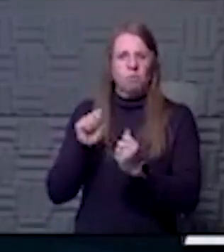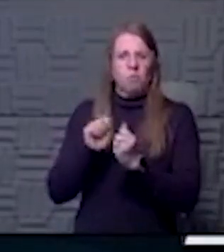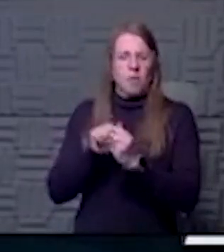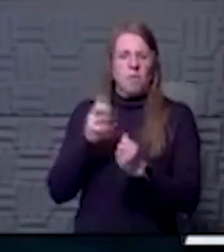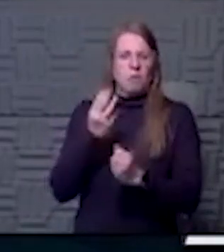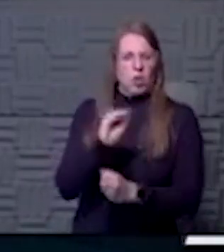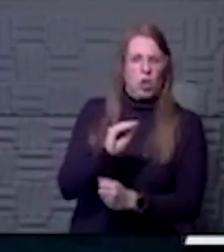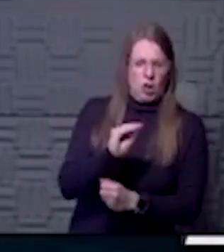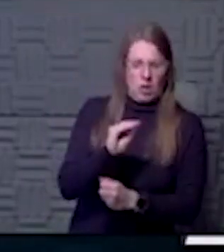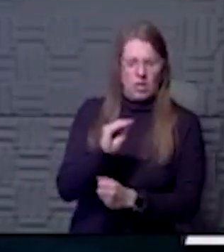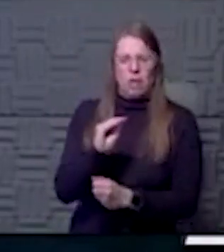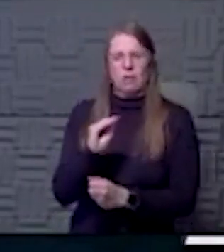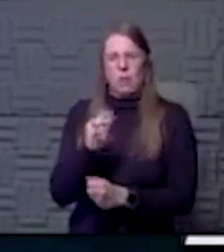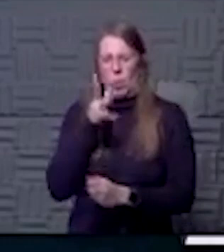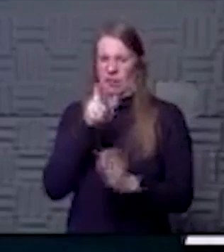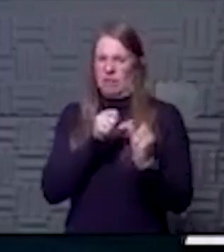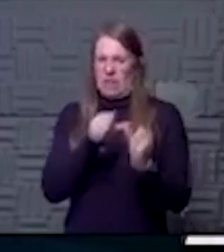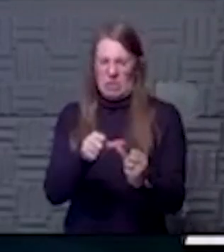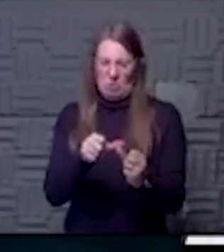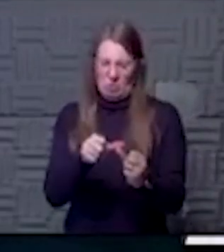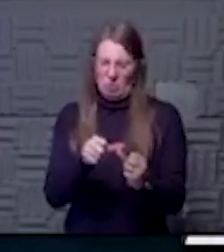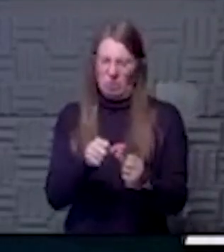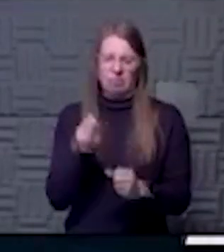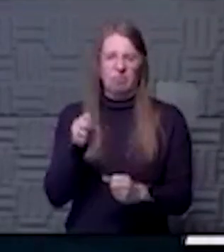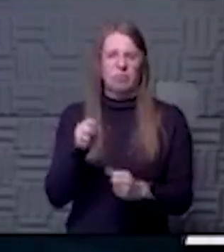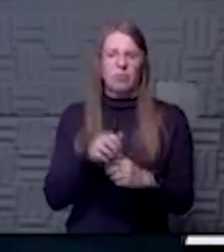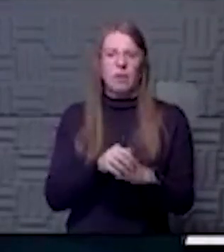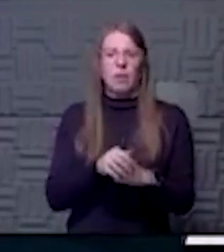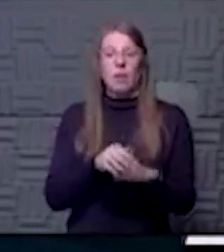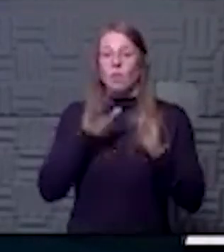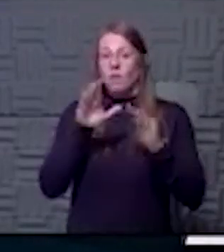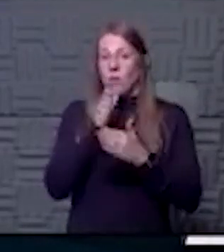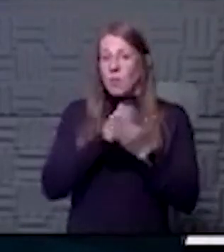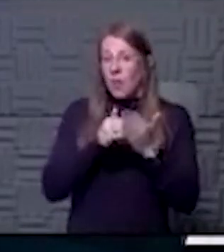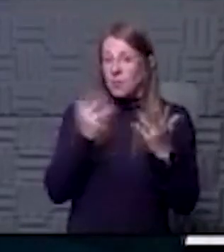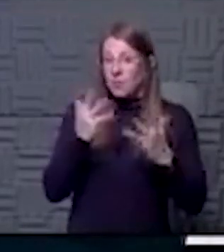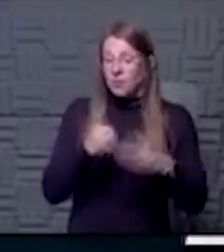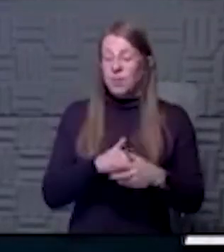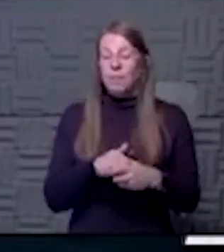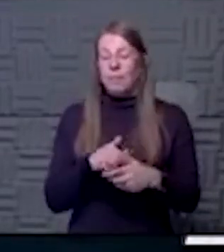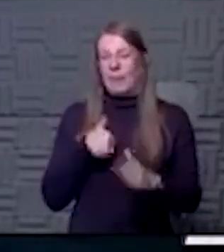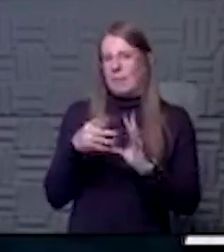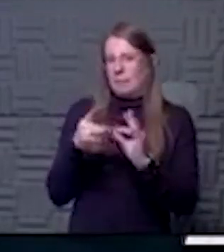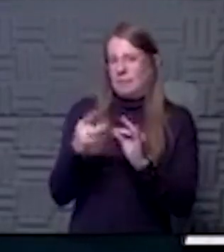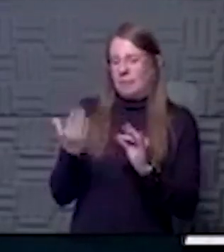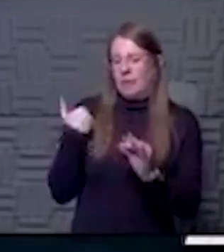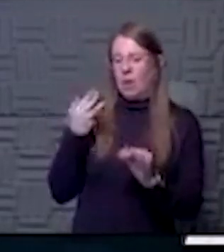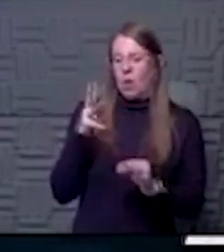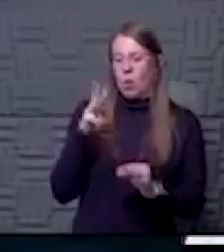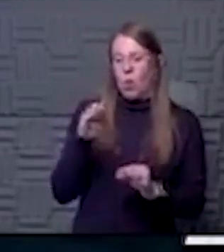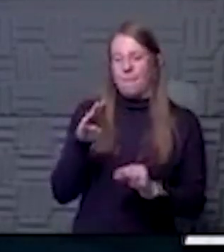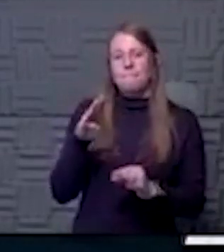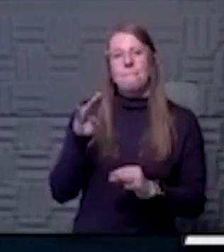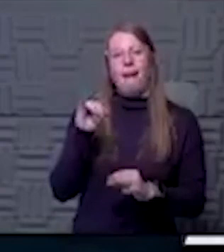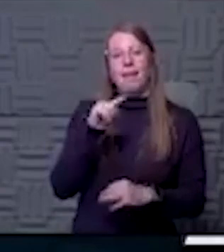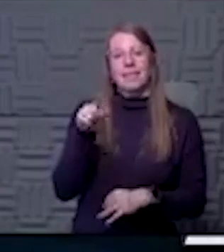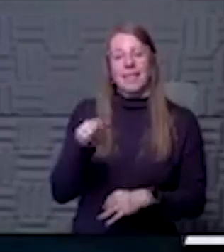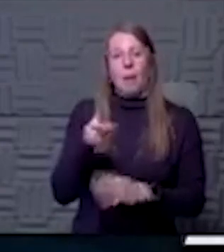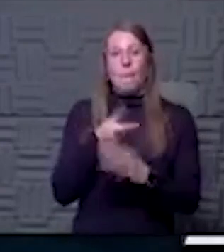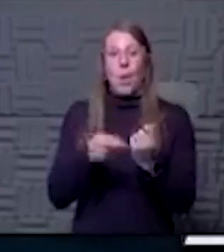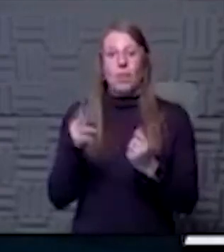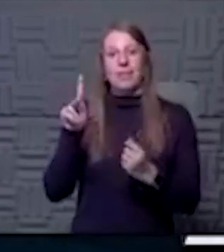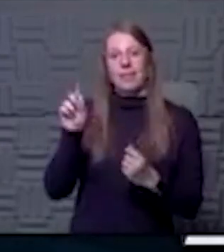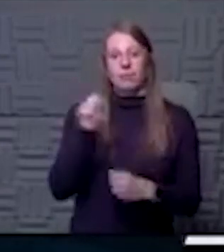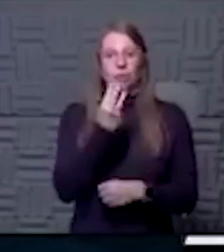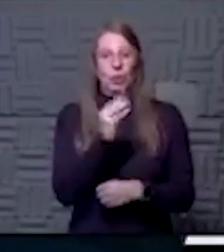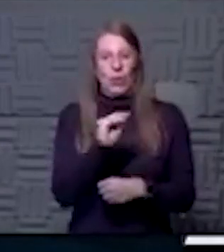do so. One of the really wonderful pieces is that, as I mentioned earlier, WebIZ is now being used by both